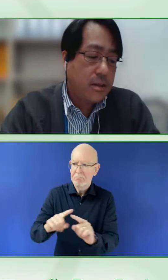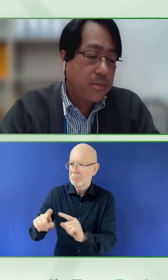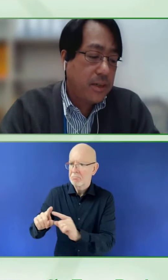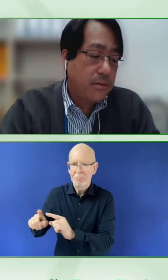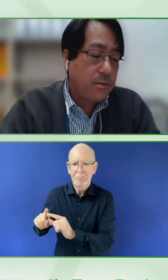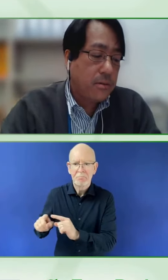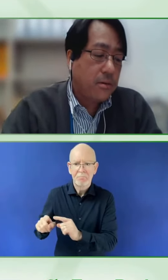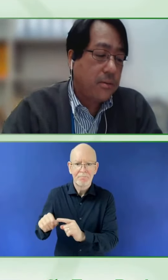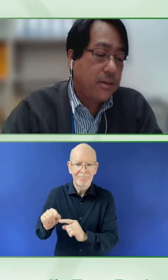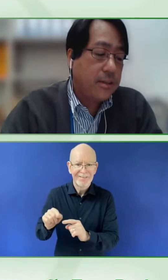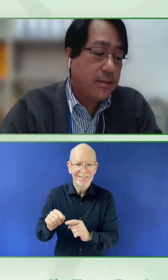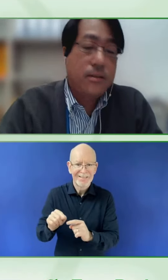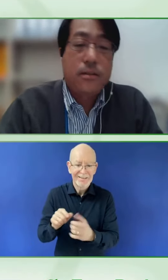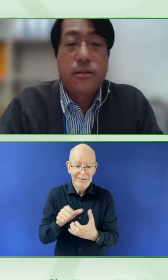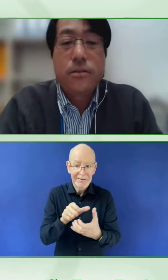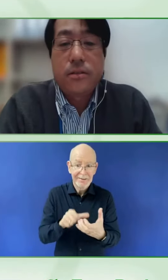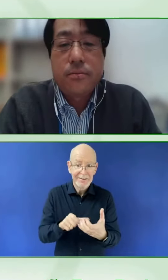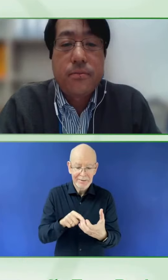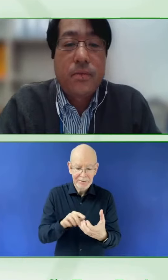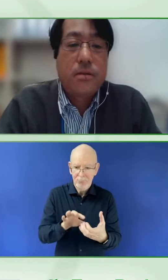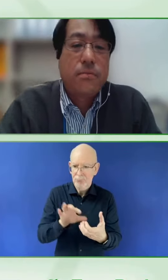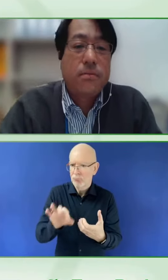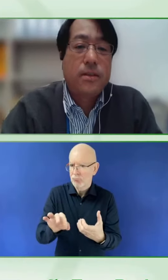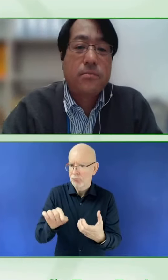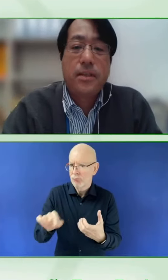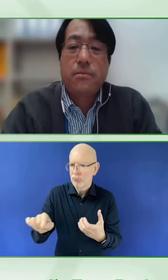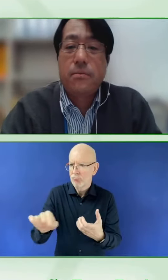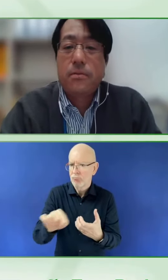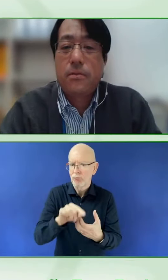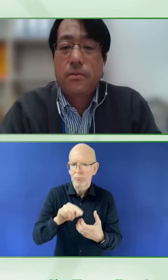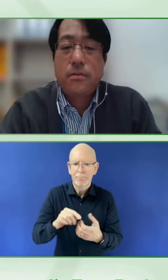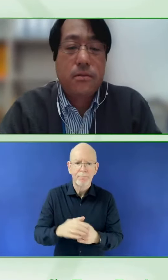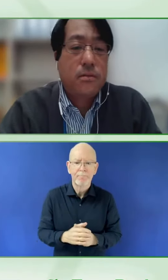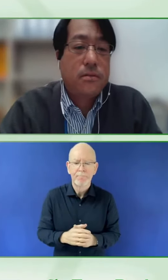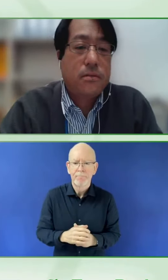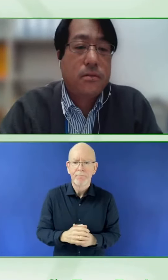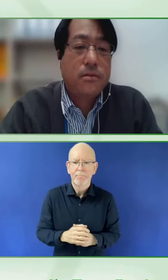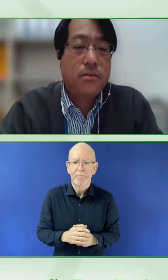See the video of its use. Please, video.